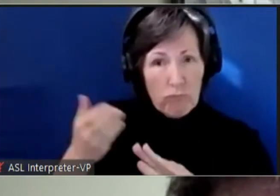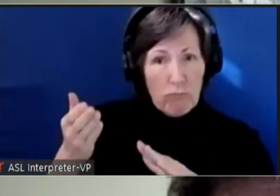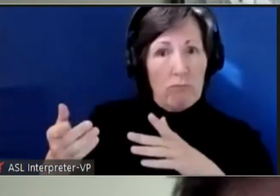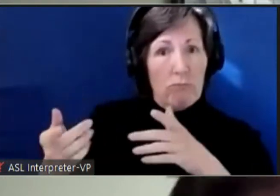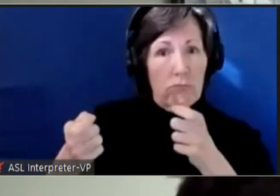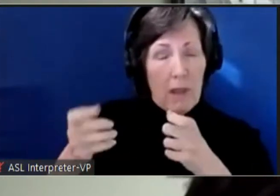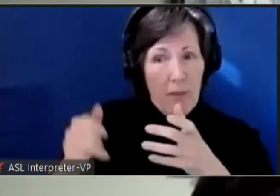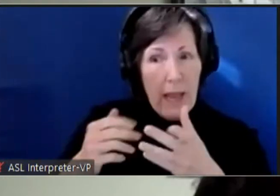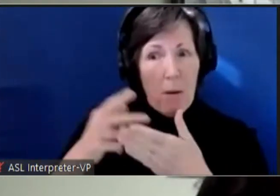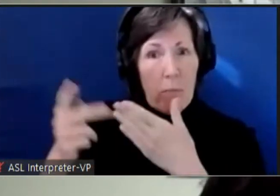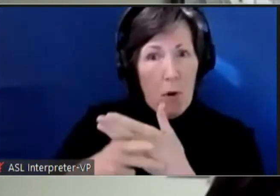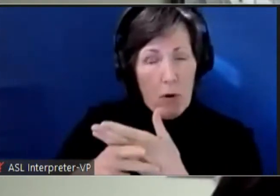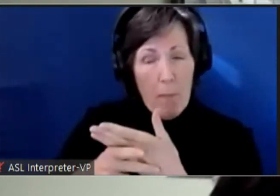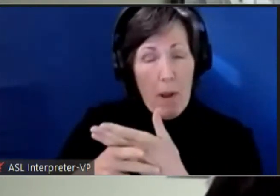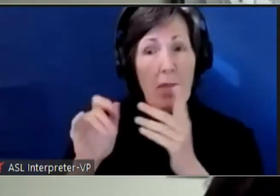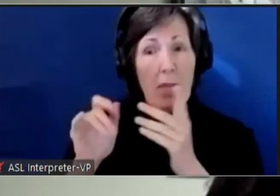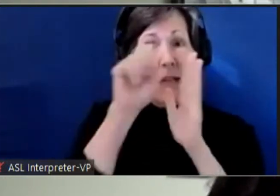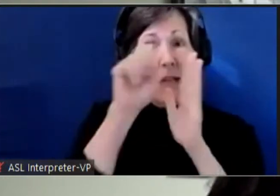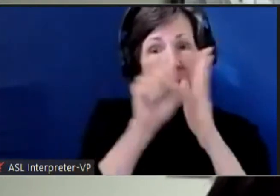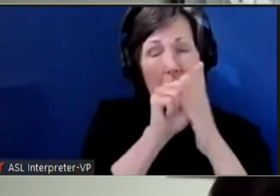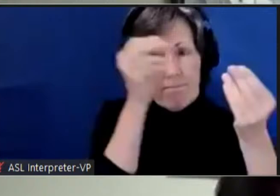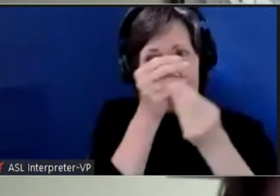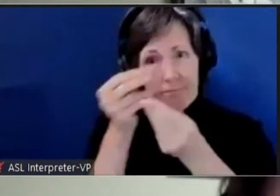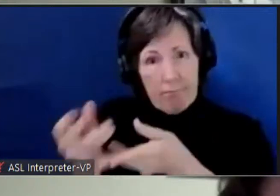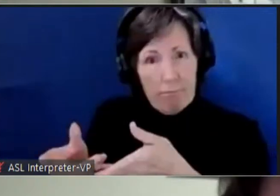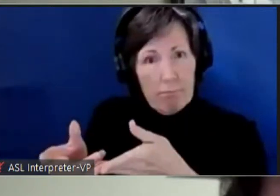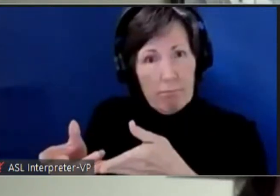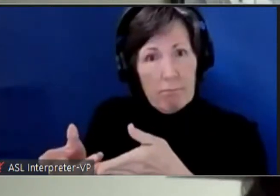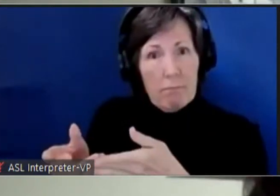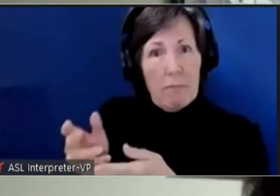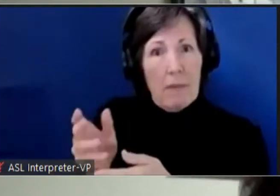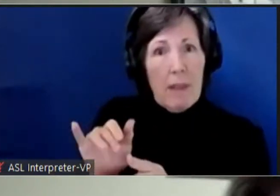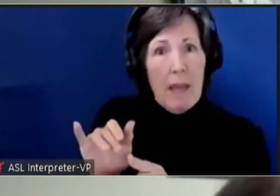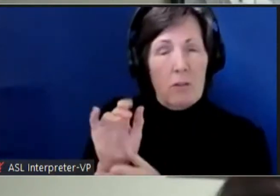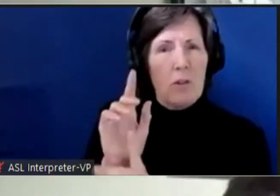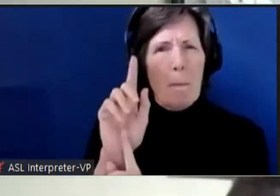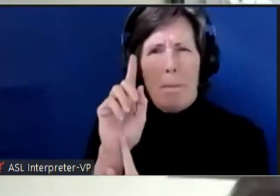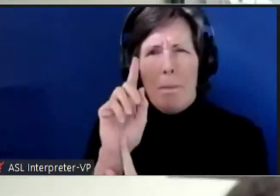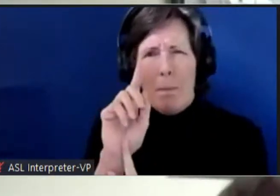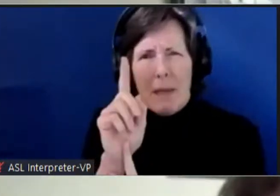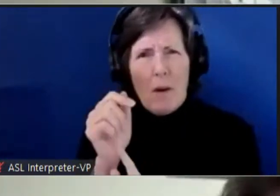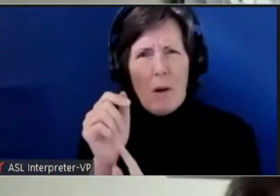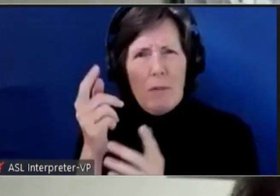data directly from the state. Give